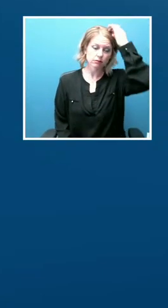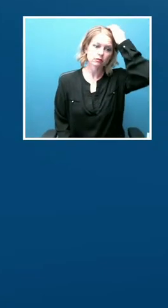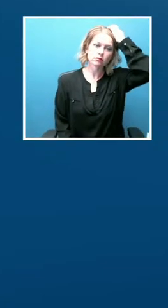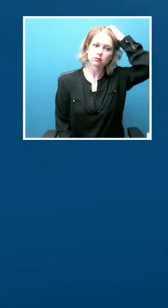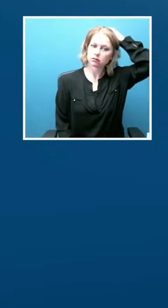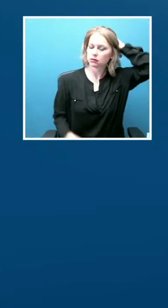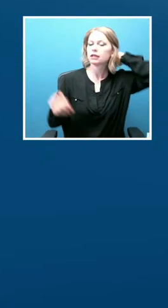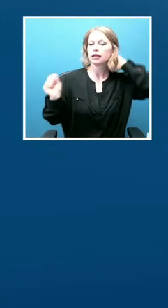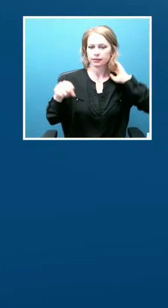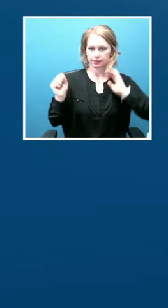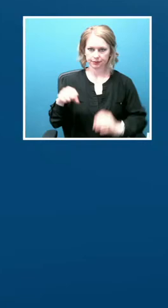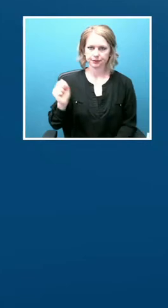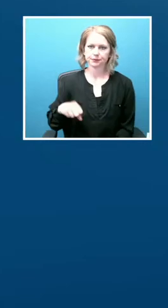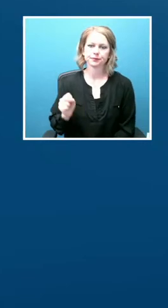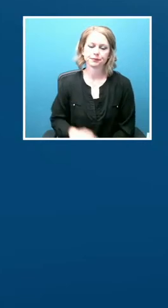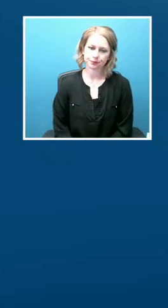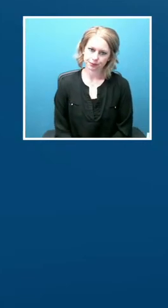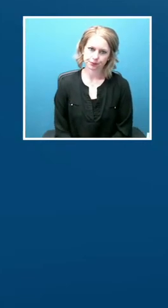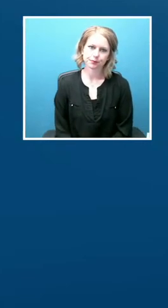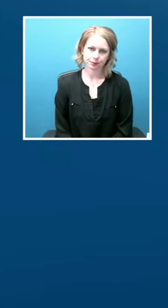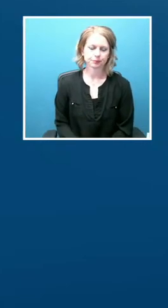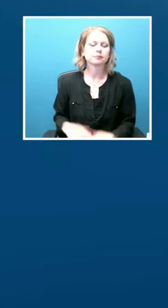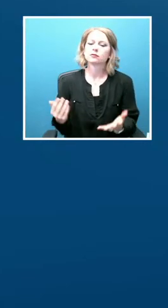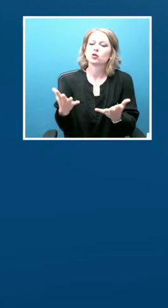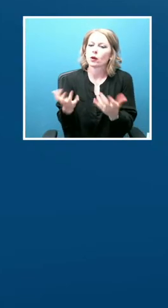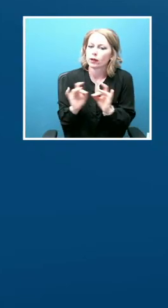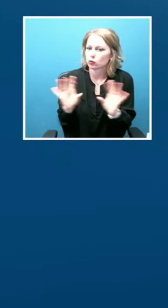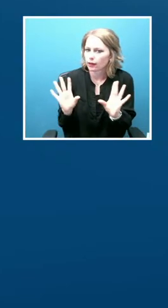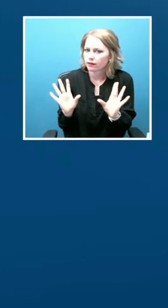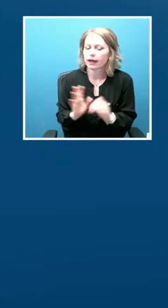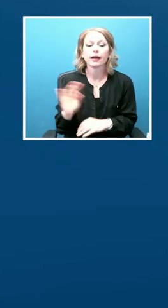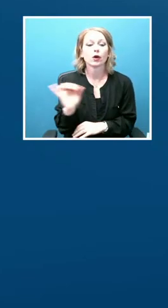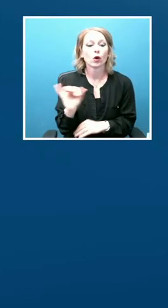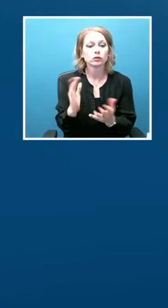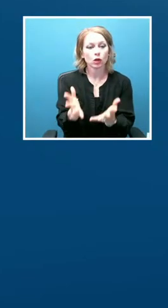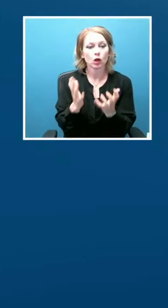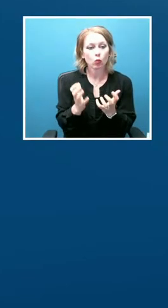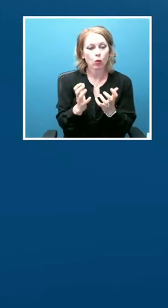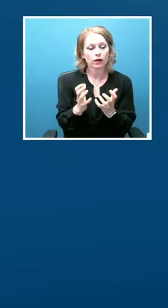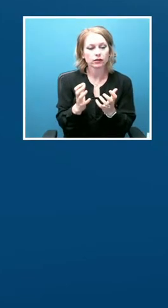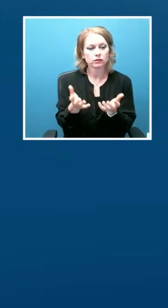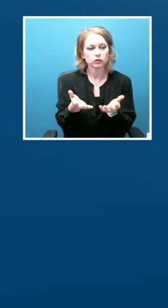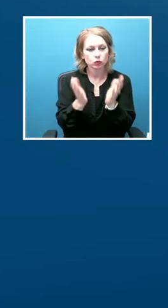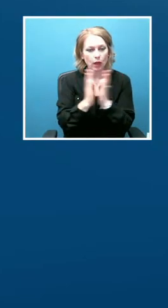correct. That is correct. I wanted to clarify that. I also wanted to ask you a question about